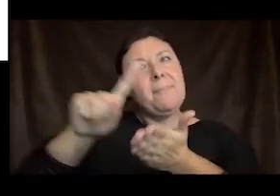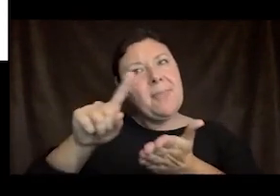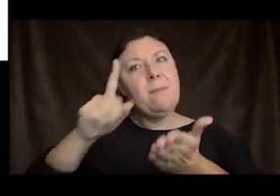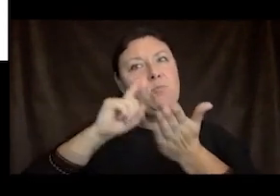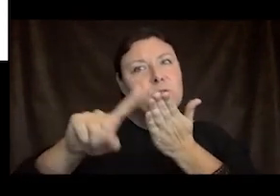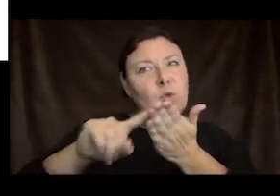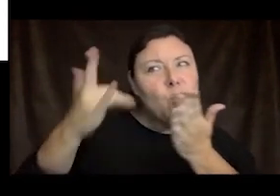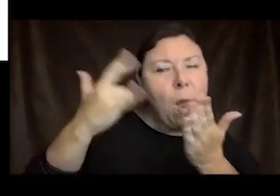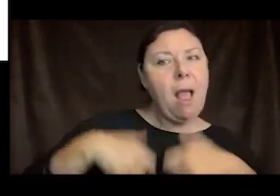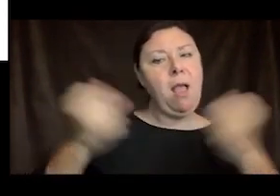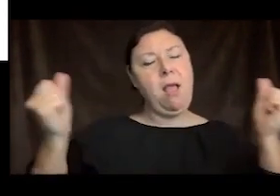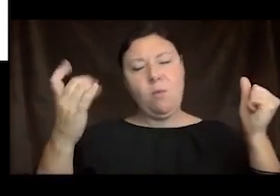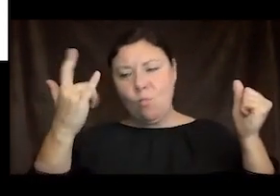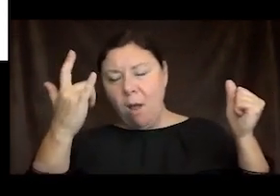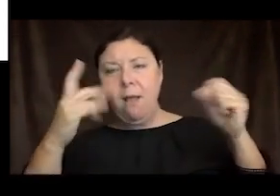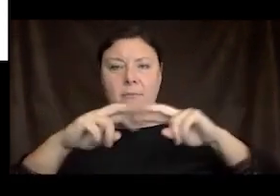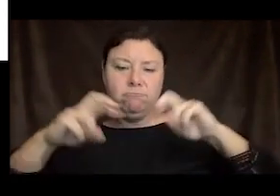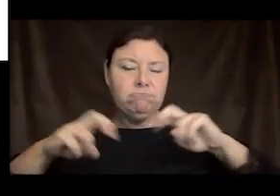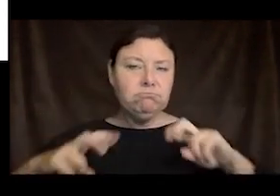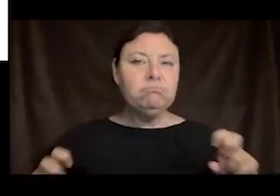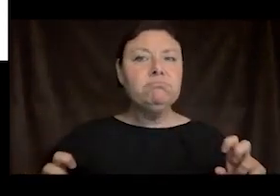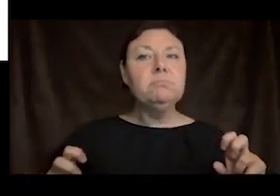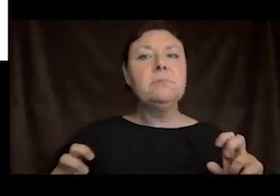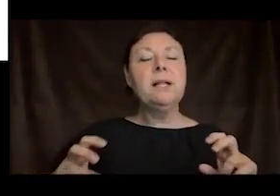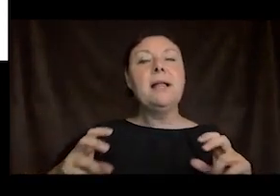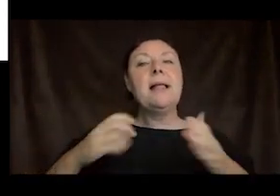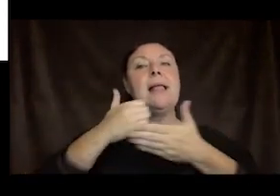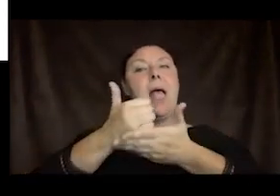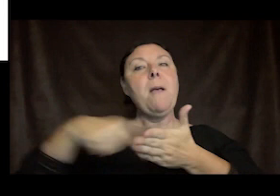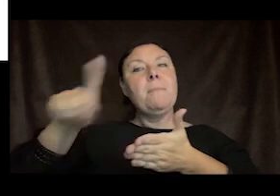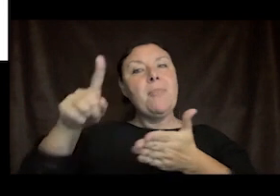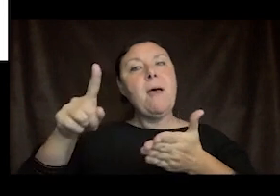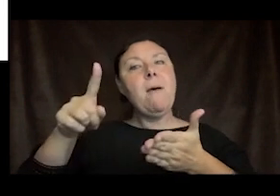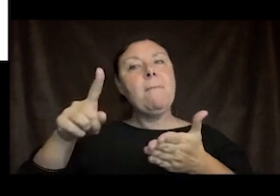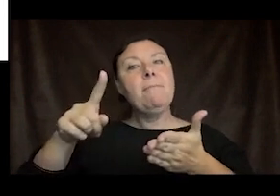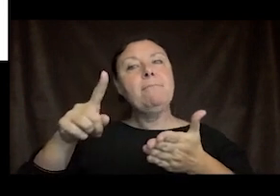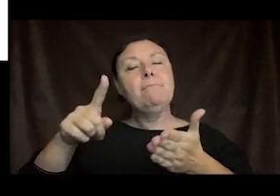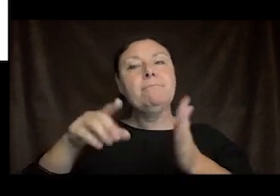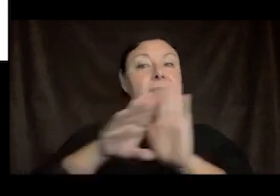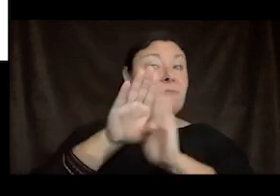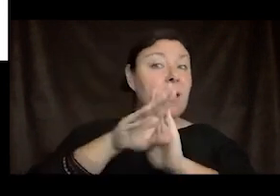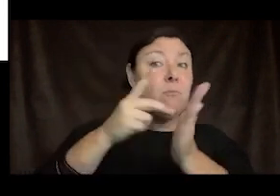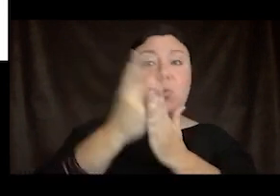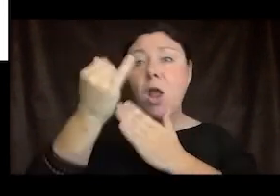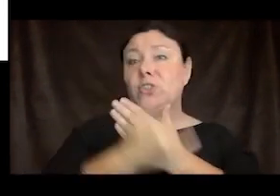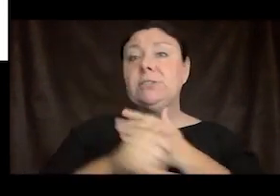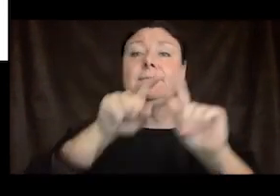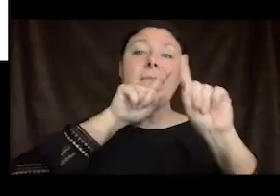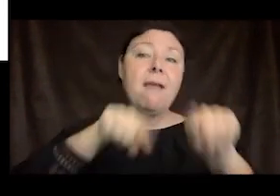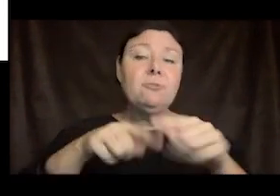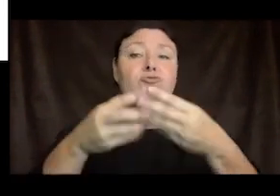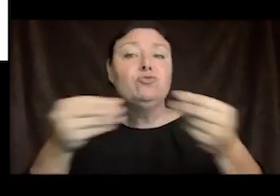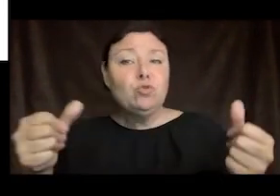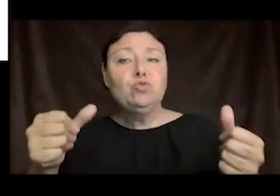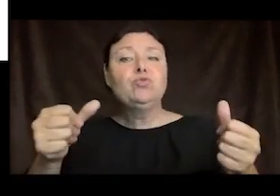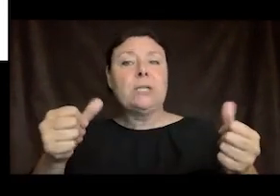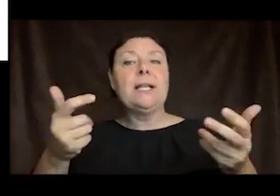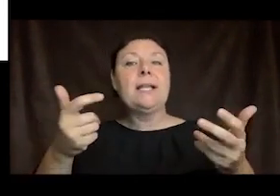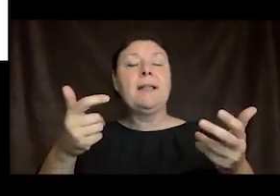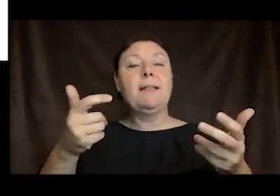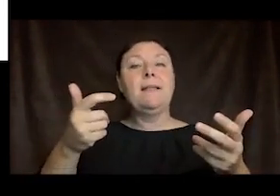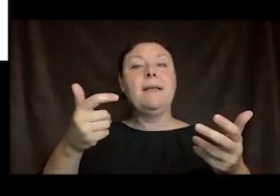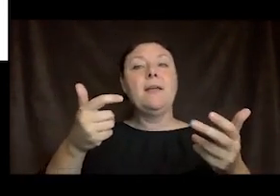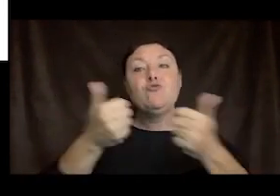put together a project that will help them to search for the answers to their questions, some solutions, and ways to stop whatever